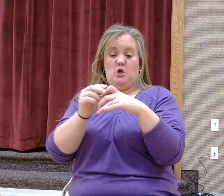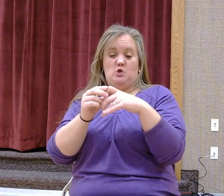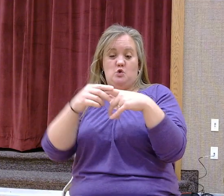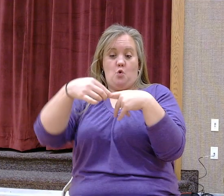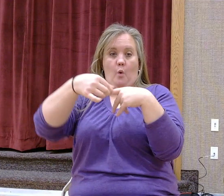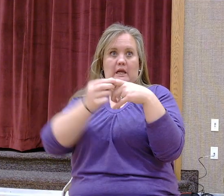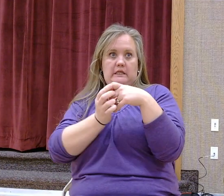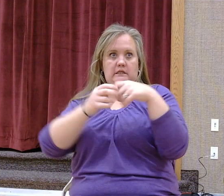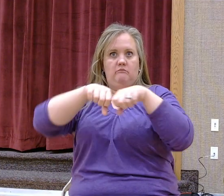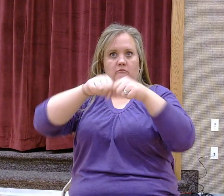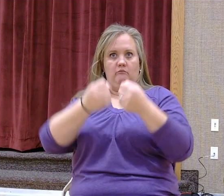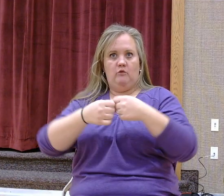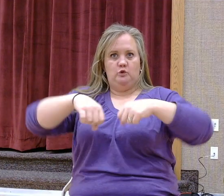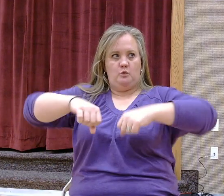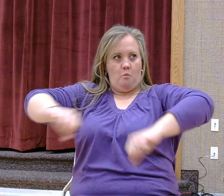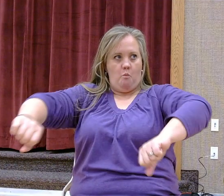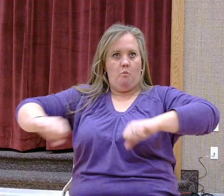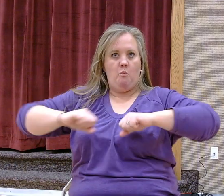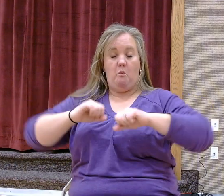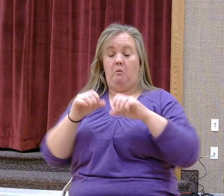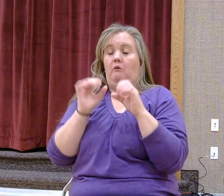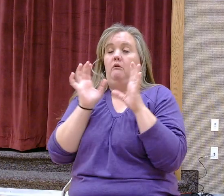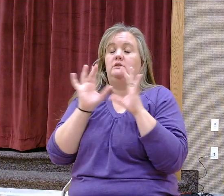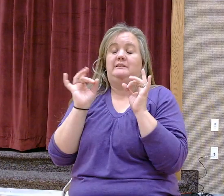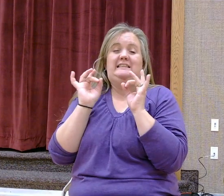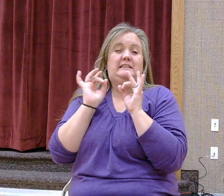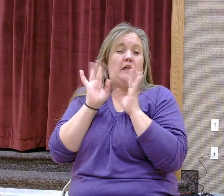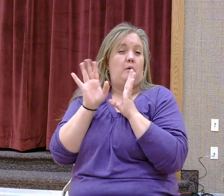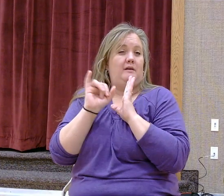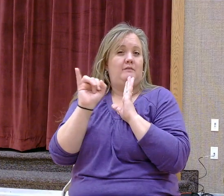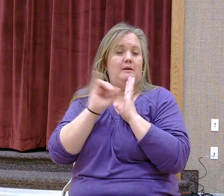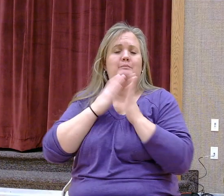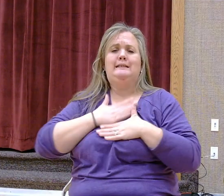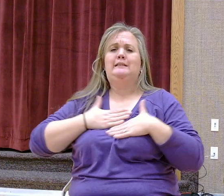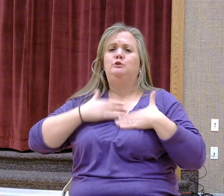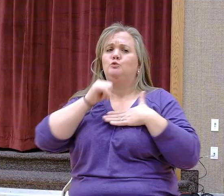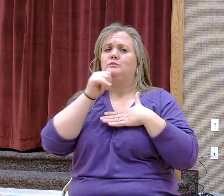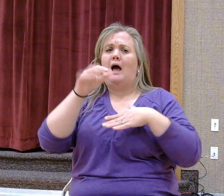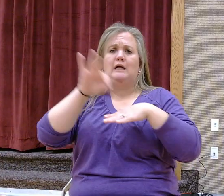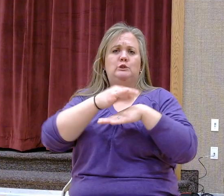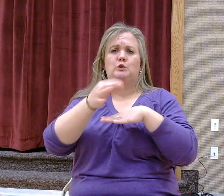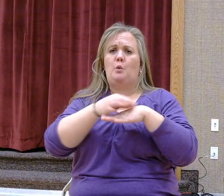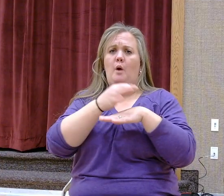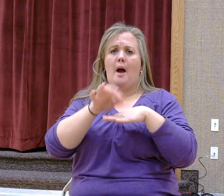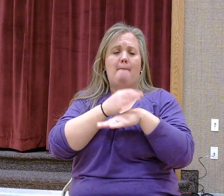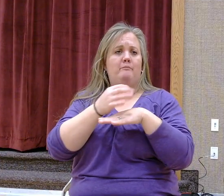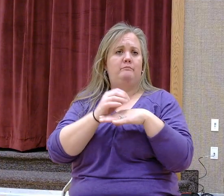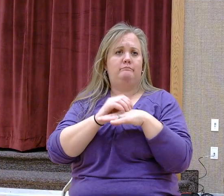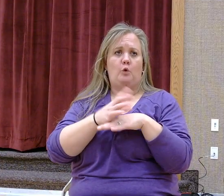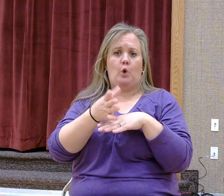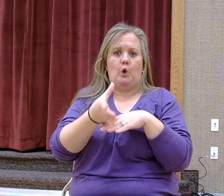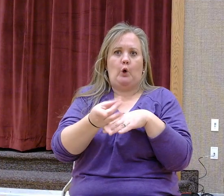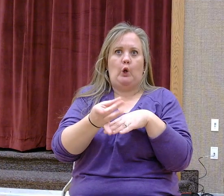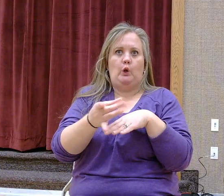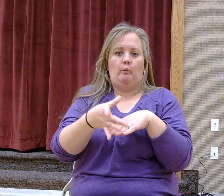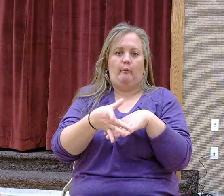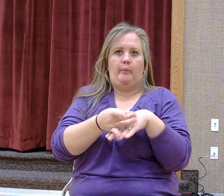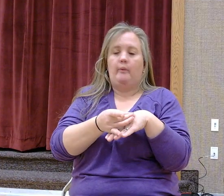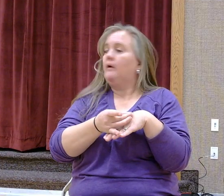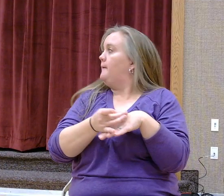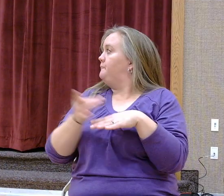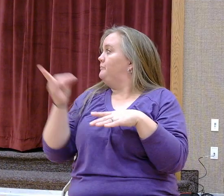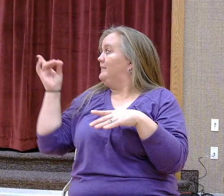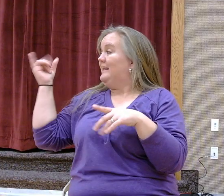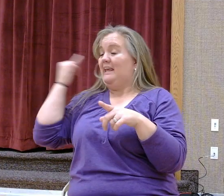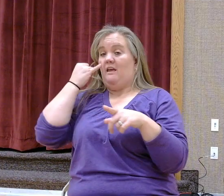They are awful infections. So yeah, thank you for bringing that out. Please do not sew those up. The other thing that you brought up too, if you've got super glue or any of